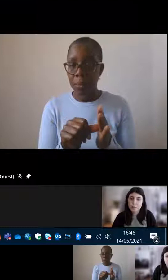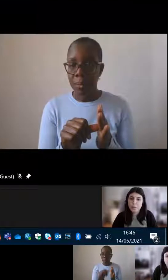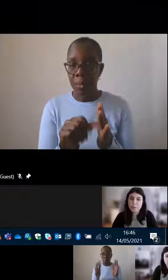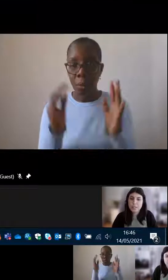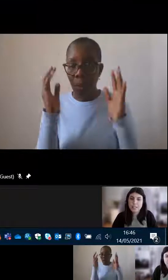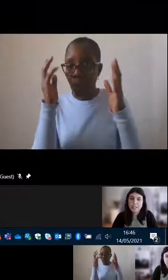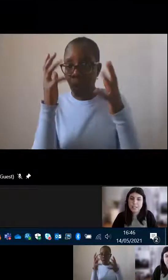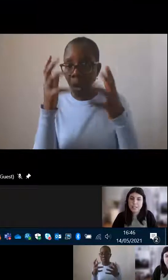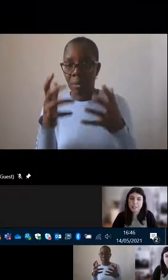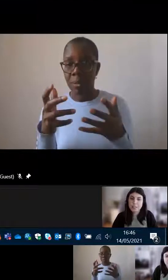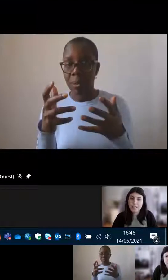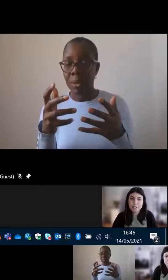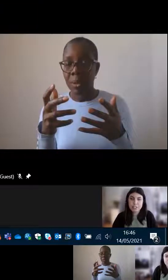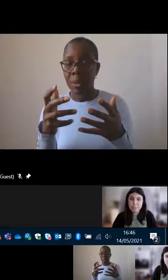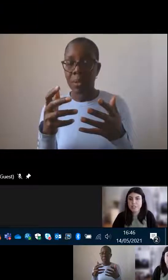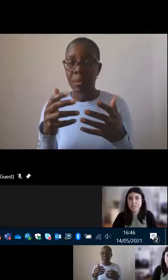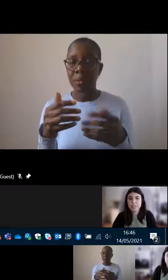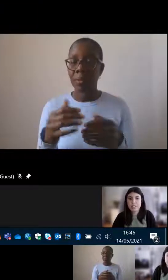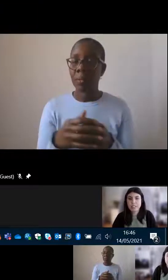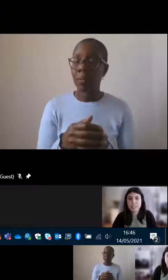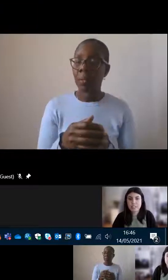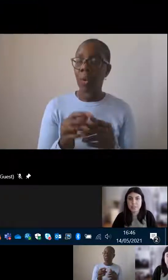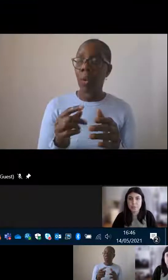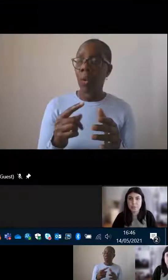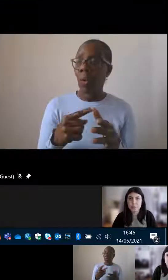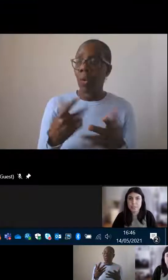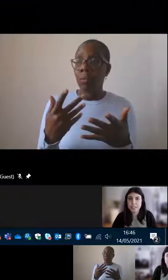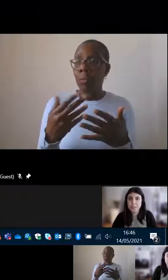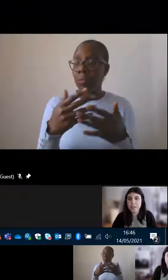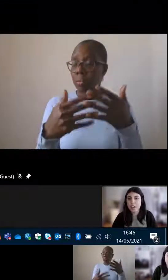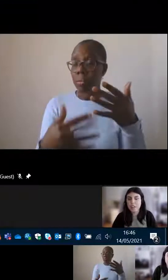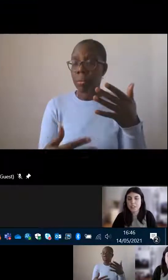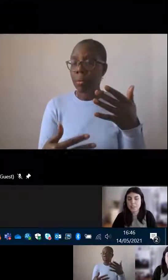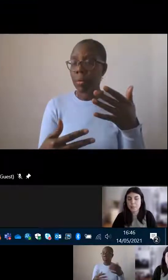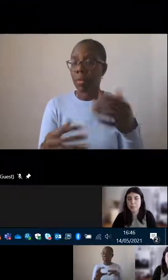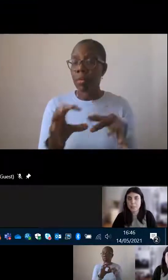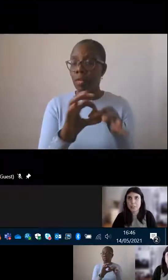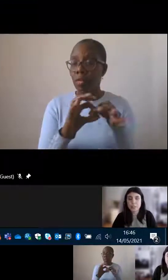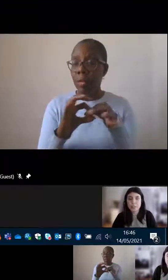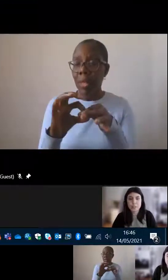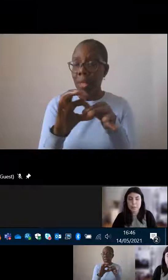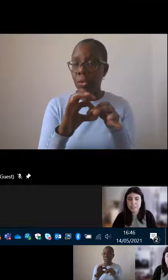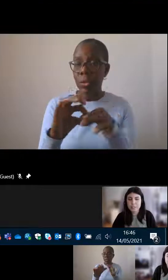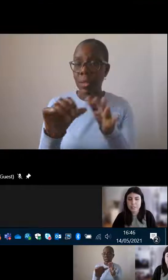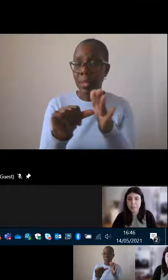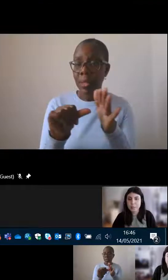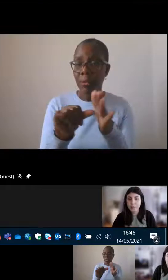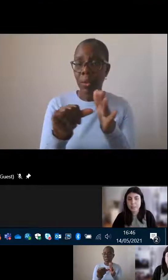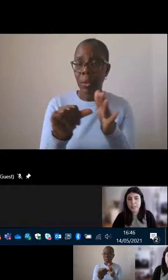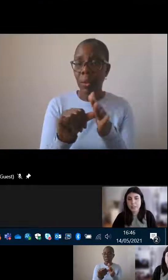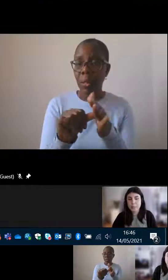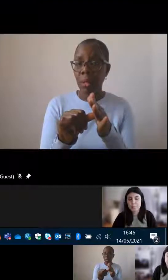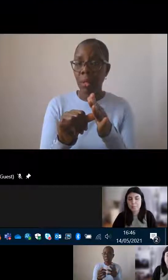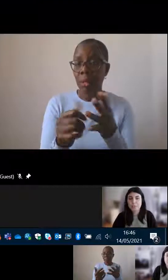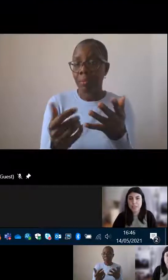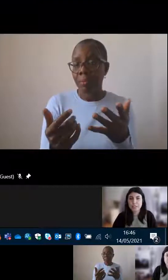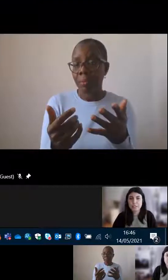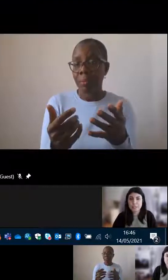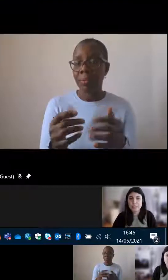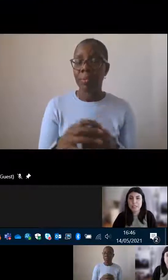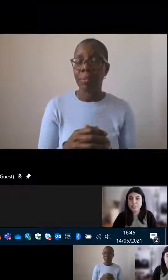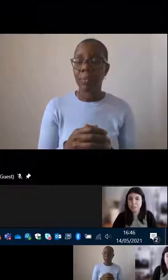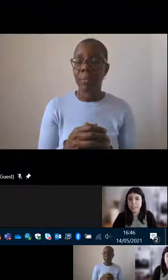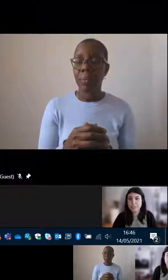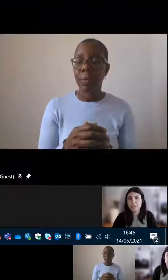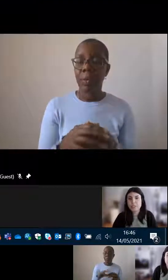There's also things like relationship difficulties that can really be hard, especially this past year. Put strain